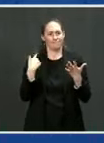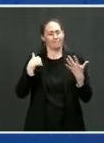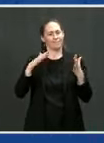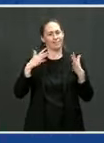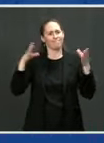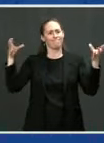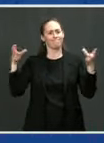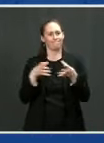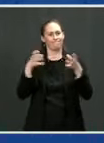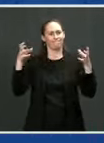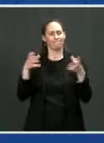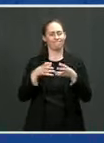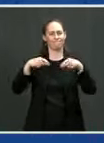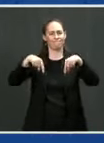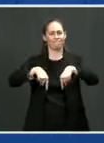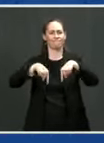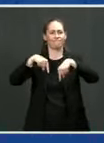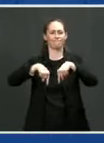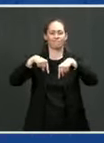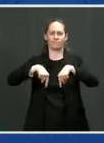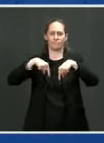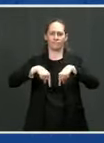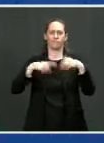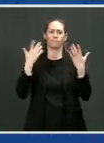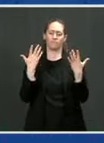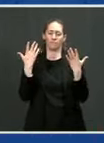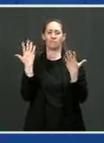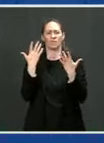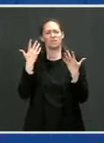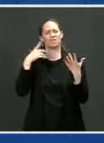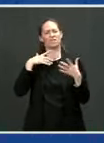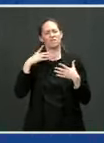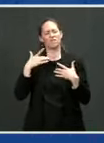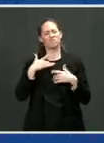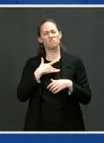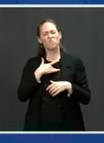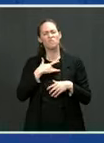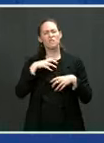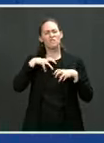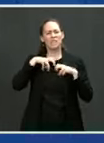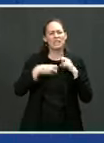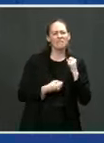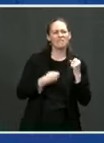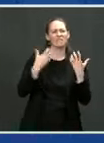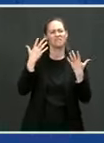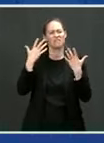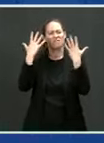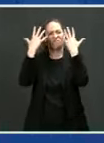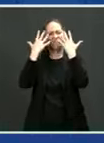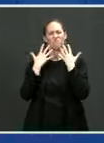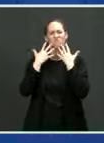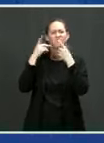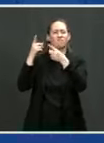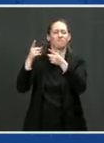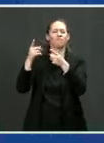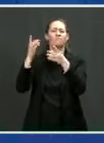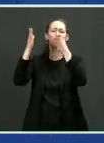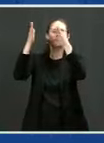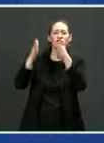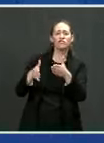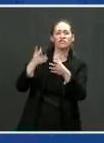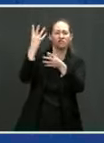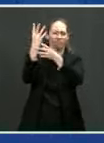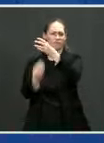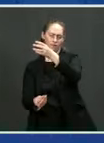Rotunda, united in grief to mourn the life and loss of heroes in uniform.